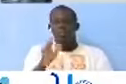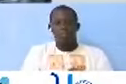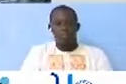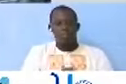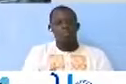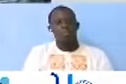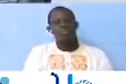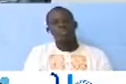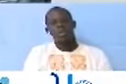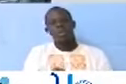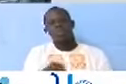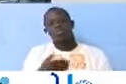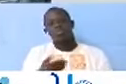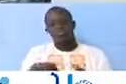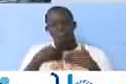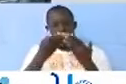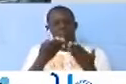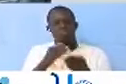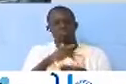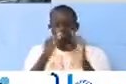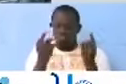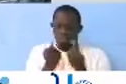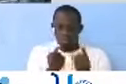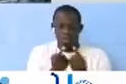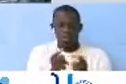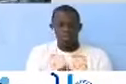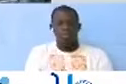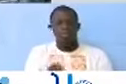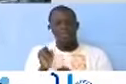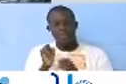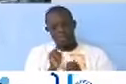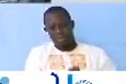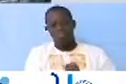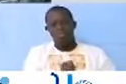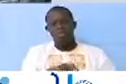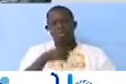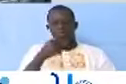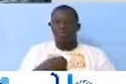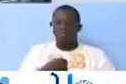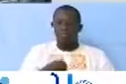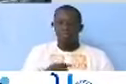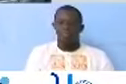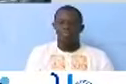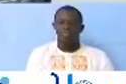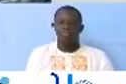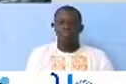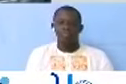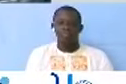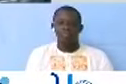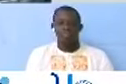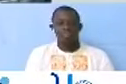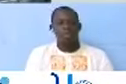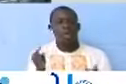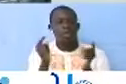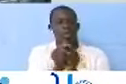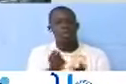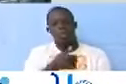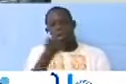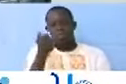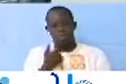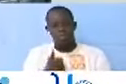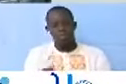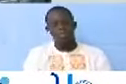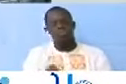those that I also gave things to safekeep for me, I found